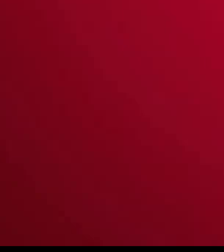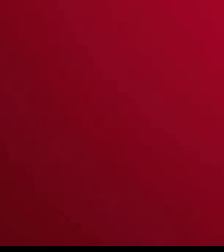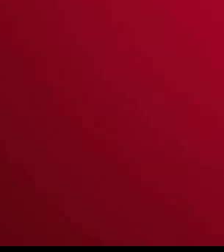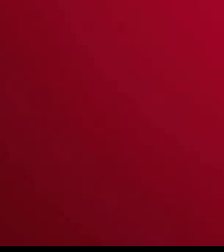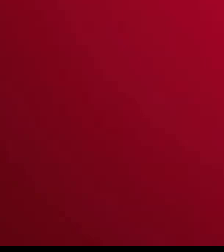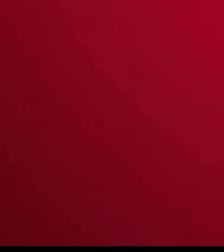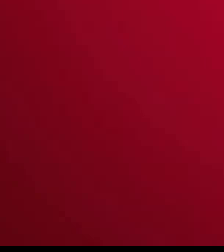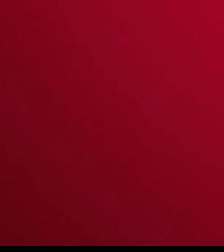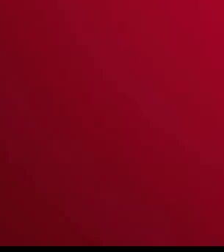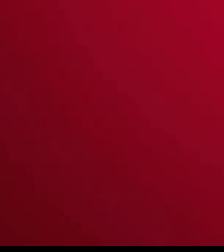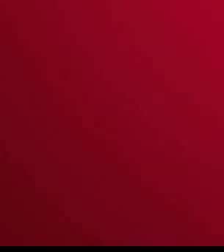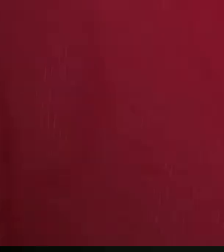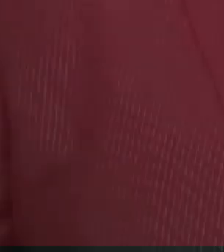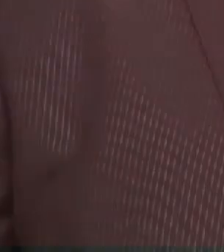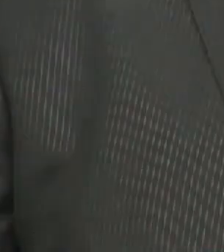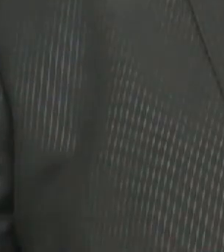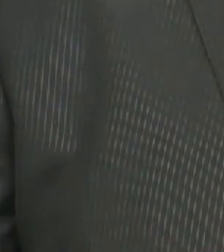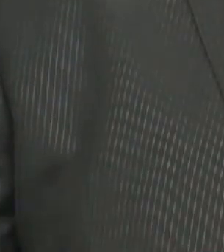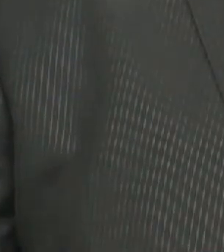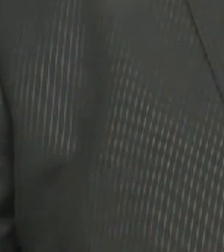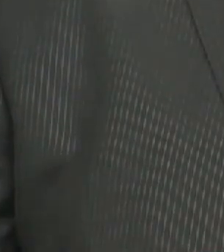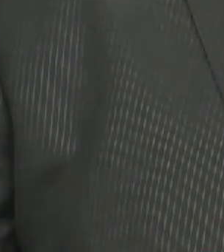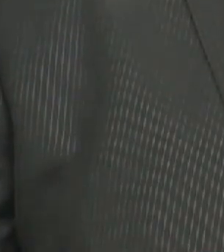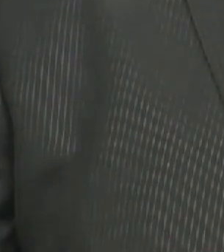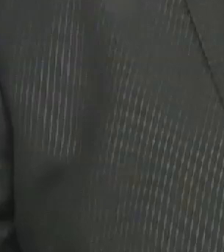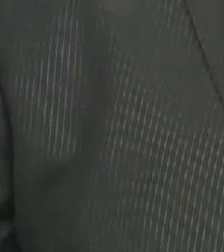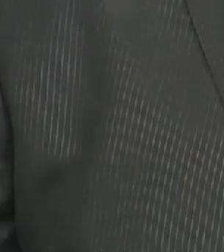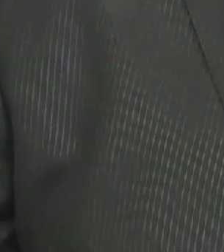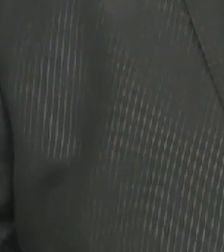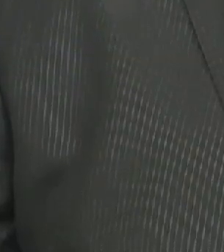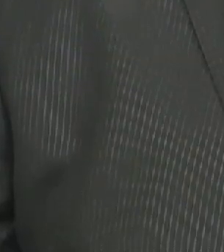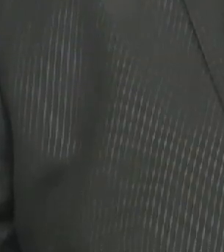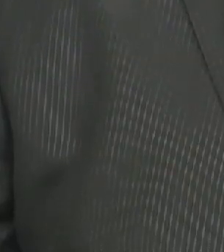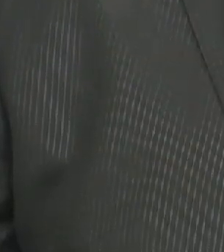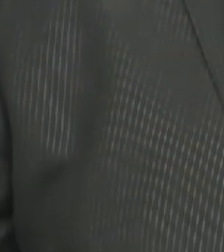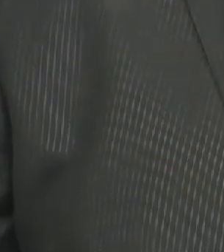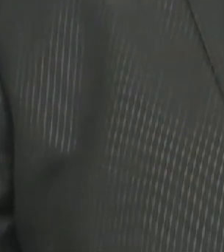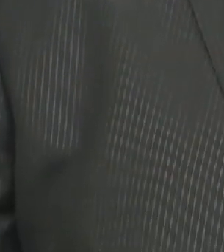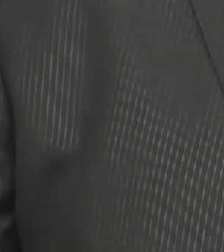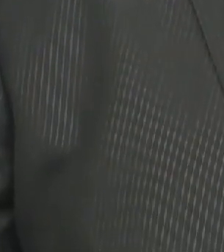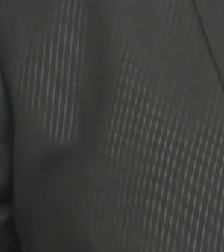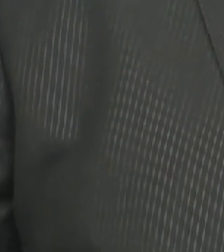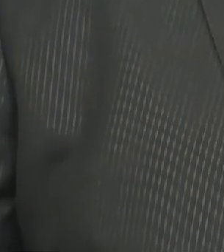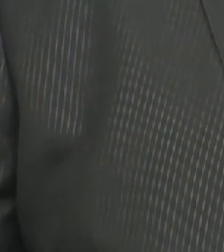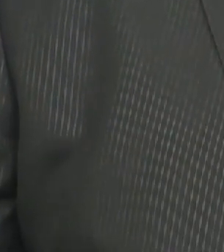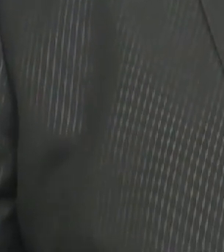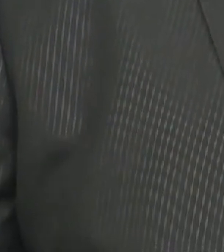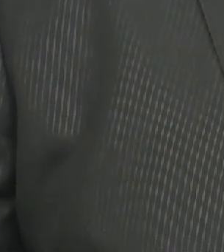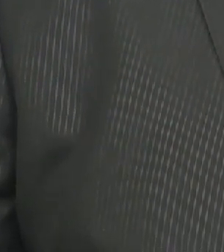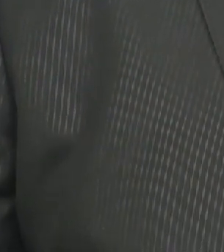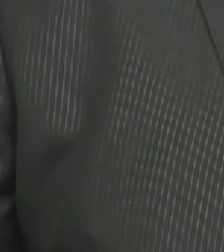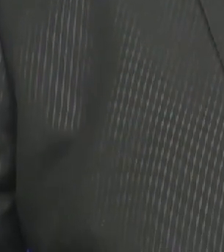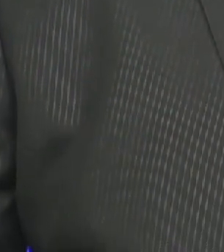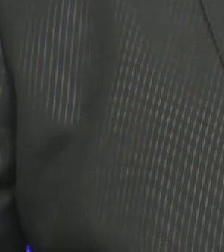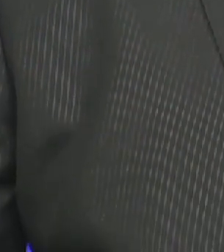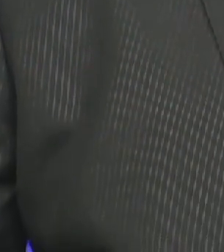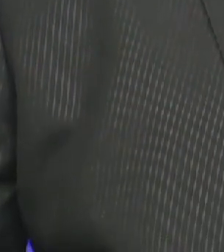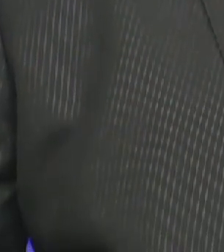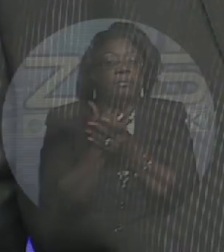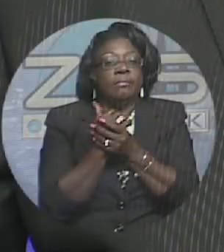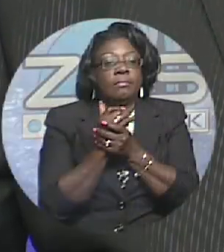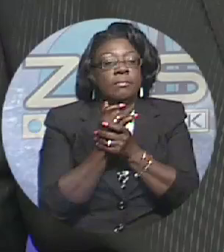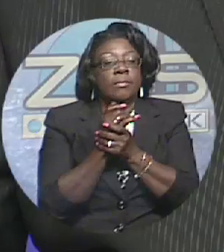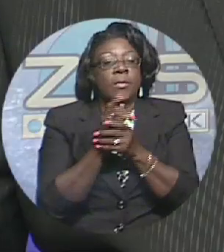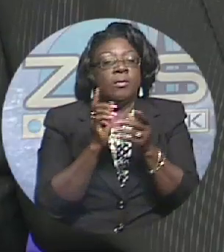McDonald's. I'm loving it. A forensic expert testified today in the Donna Vasily murder trial. Fern Carey tells us which items